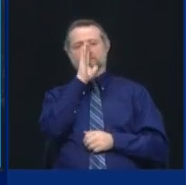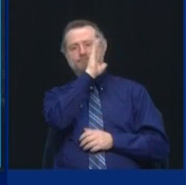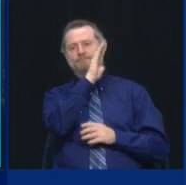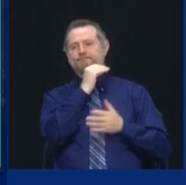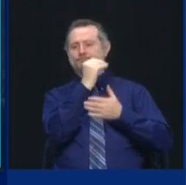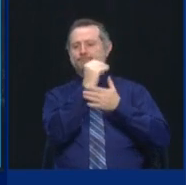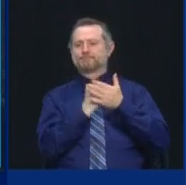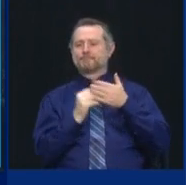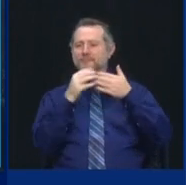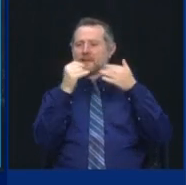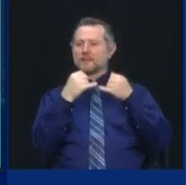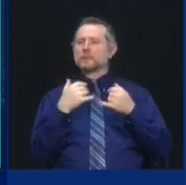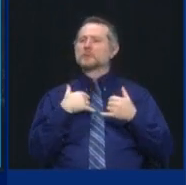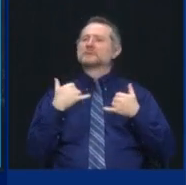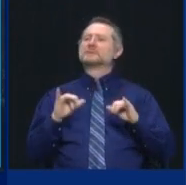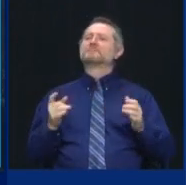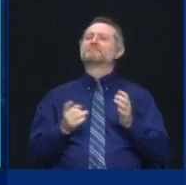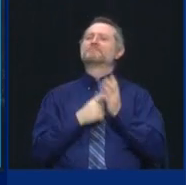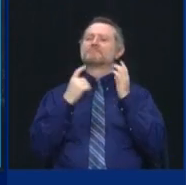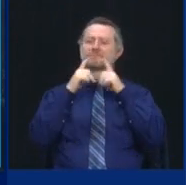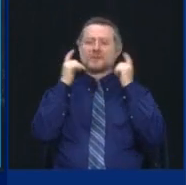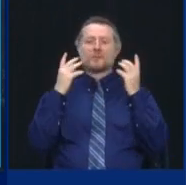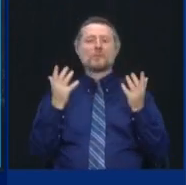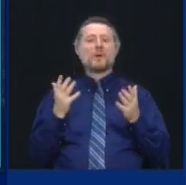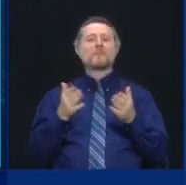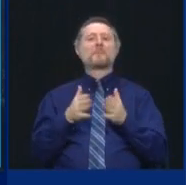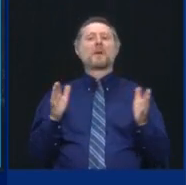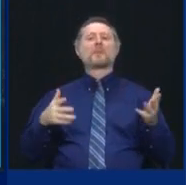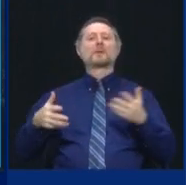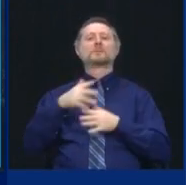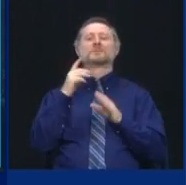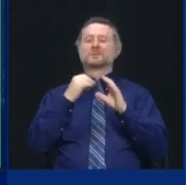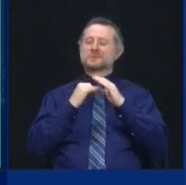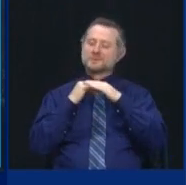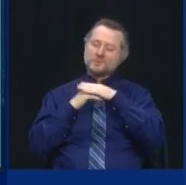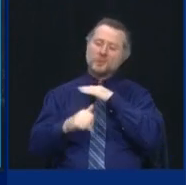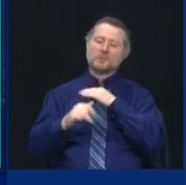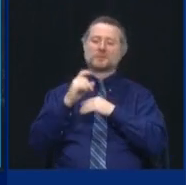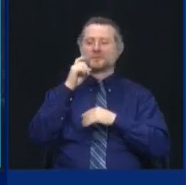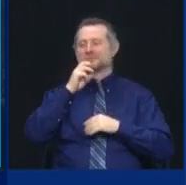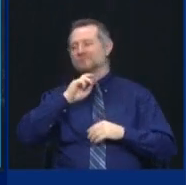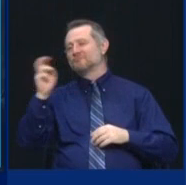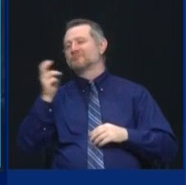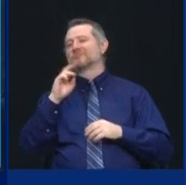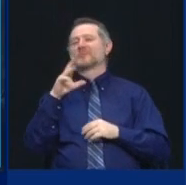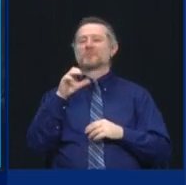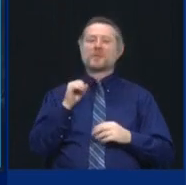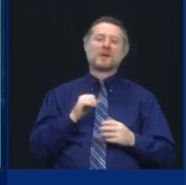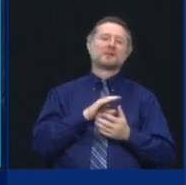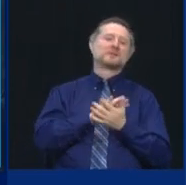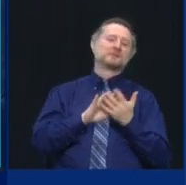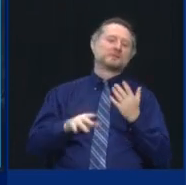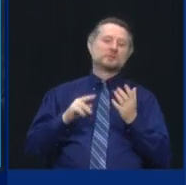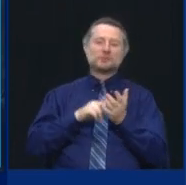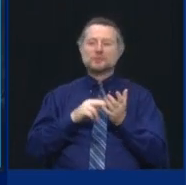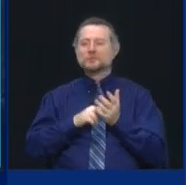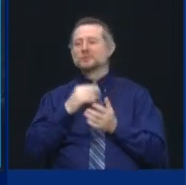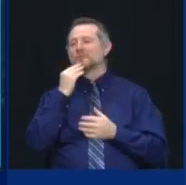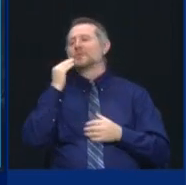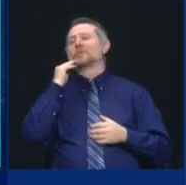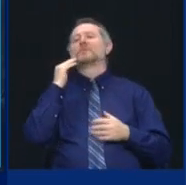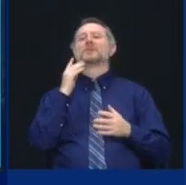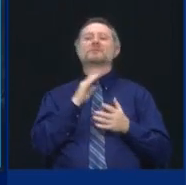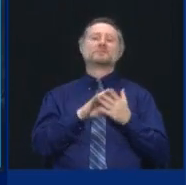will still need to wear a mask on public transportation, the subways, the buses, nursing homes, homeless shelters, correctional